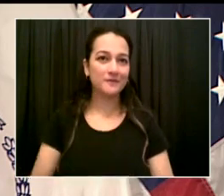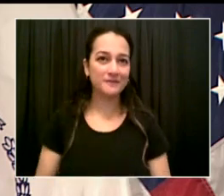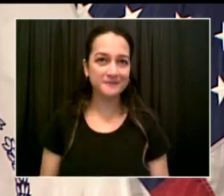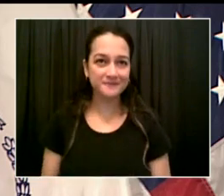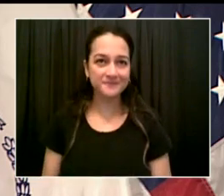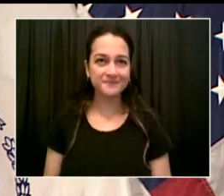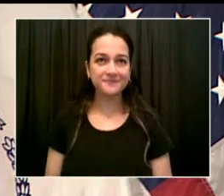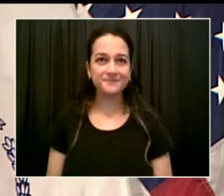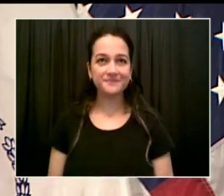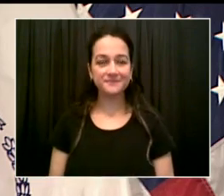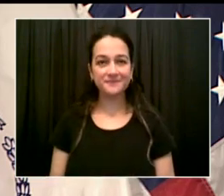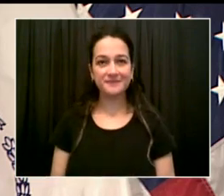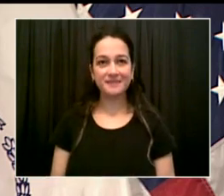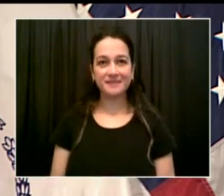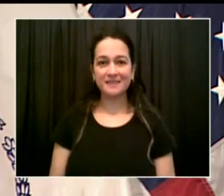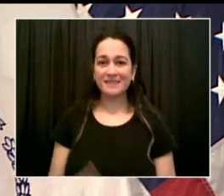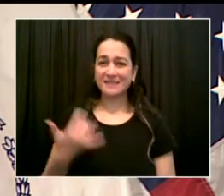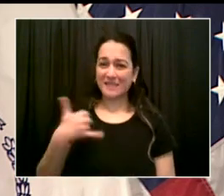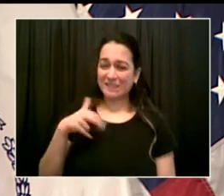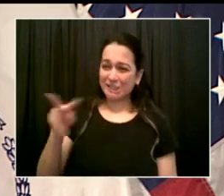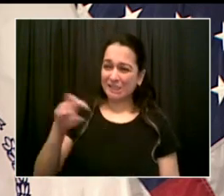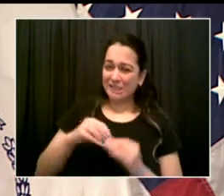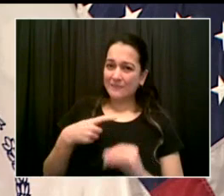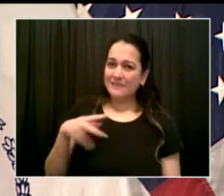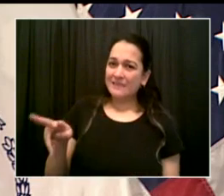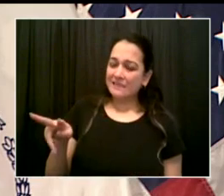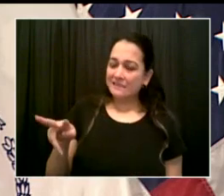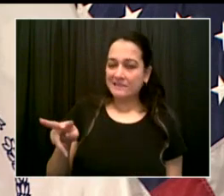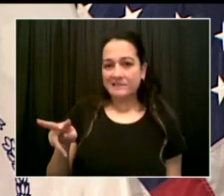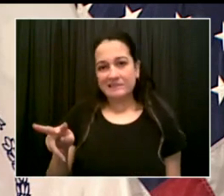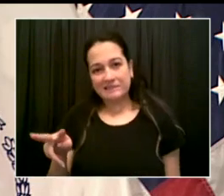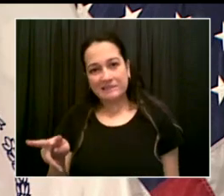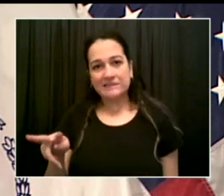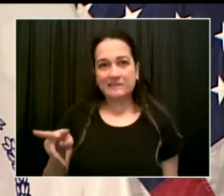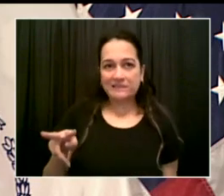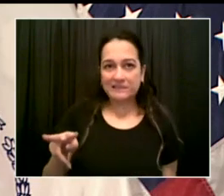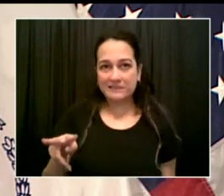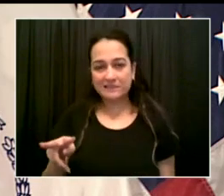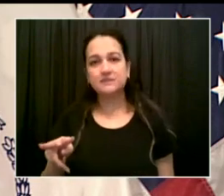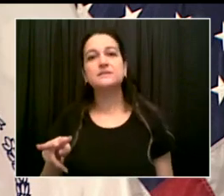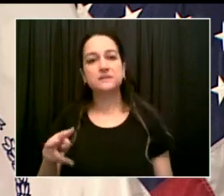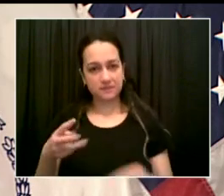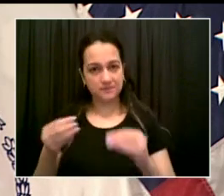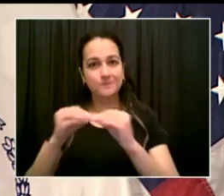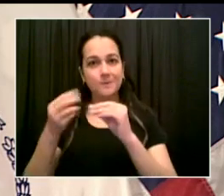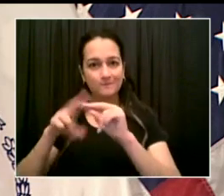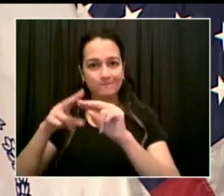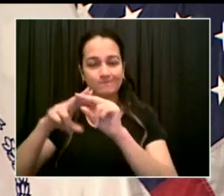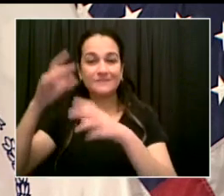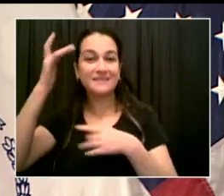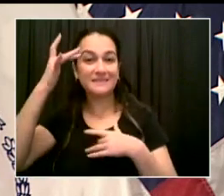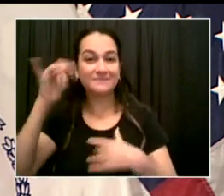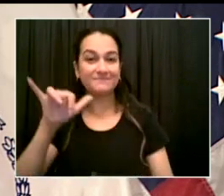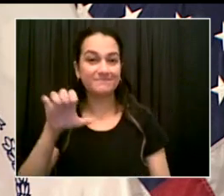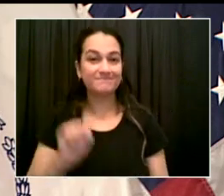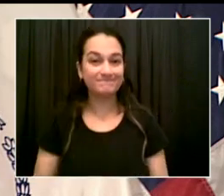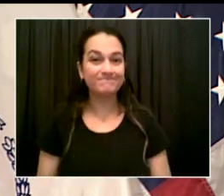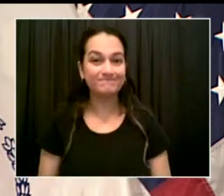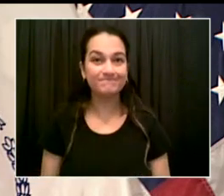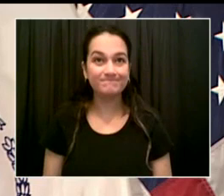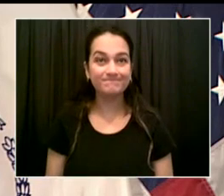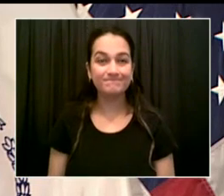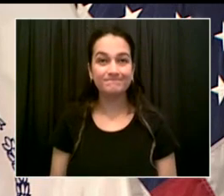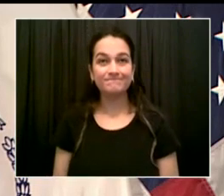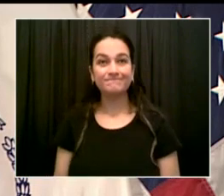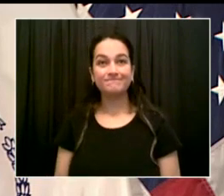We see more and more cases, again, because of almost 10 million vaccination doses. Thank God the impact has